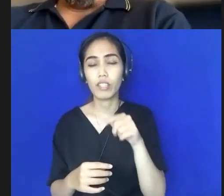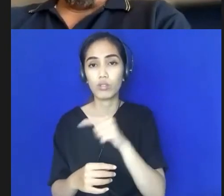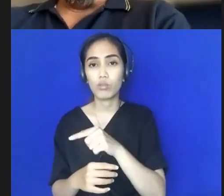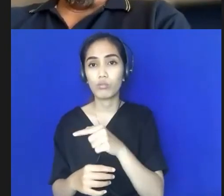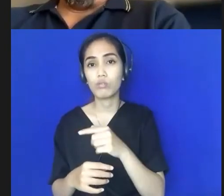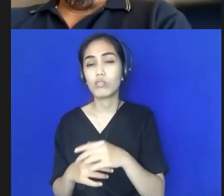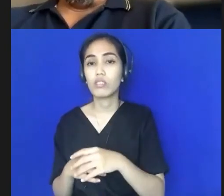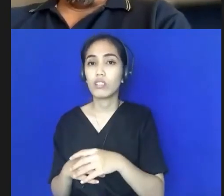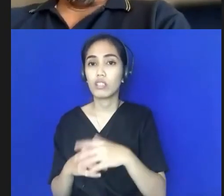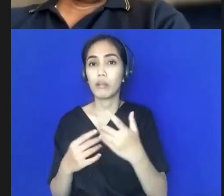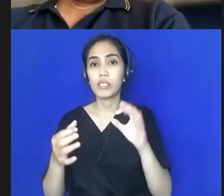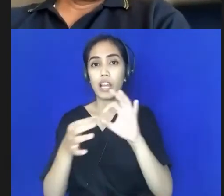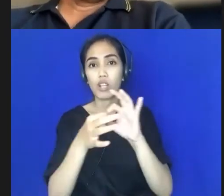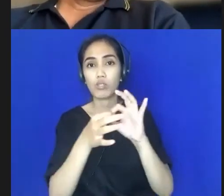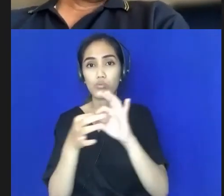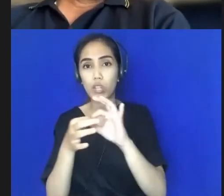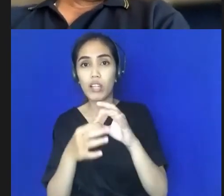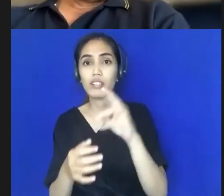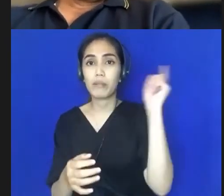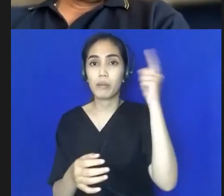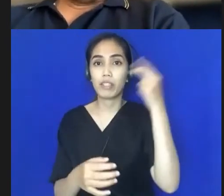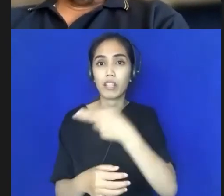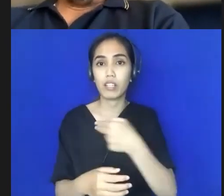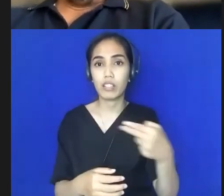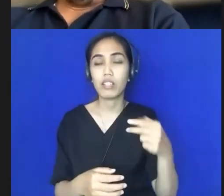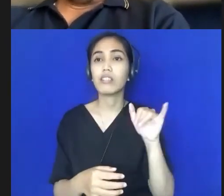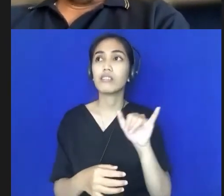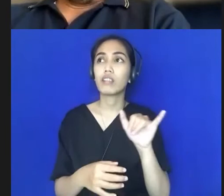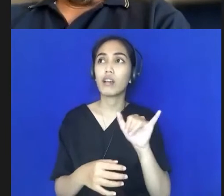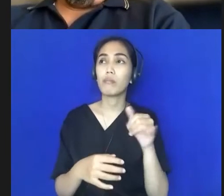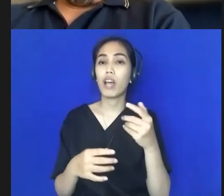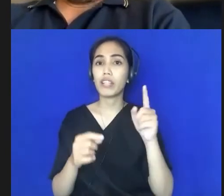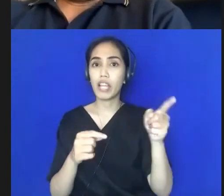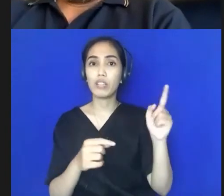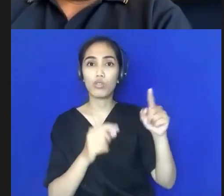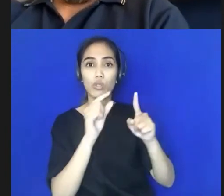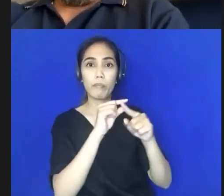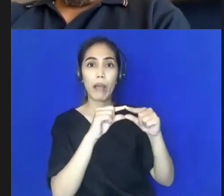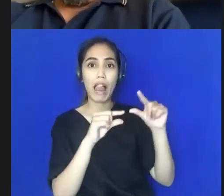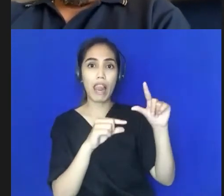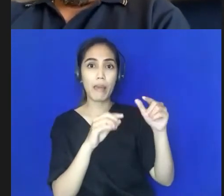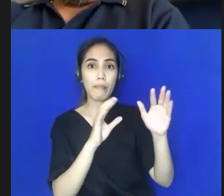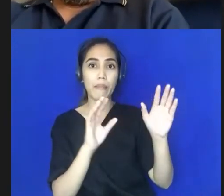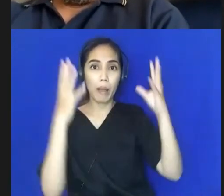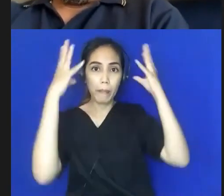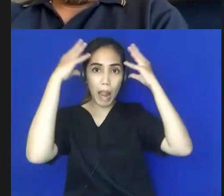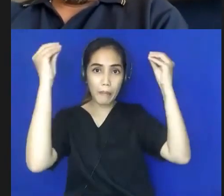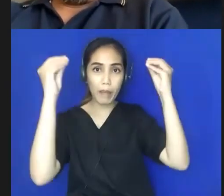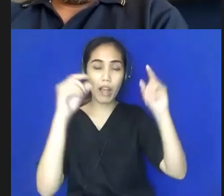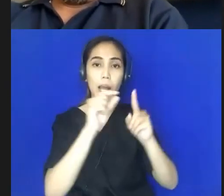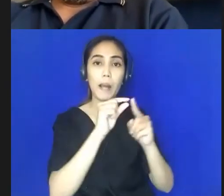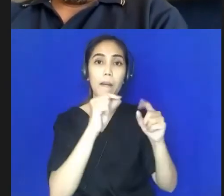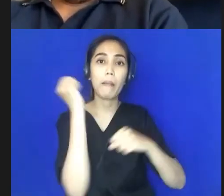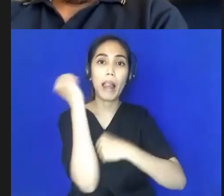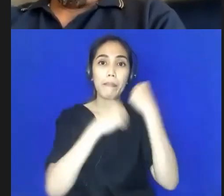of Indonesia a new wastewater treatment plant in Palembang. And this will connect 12,000